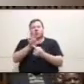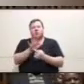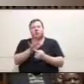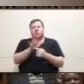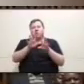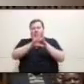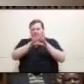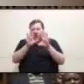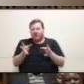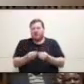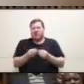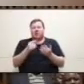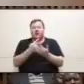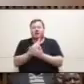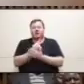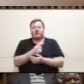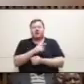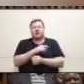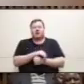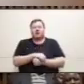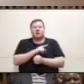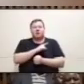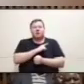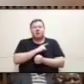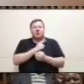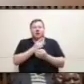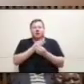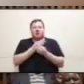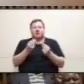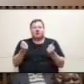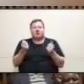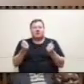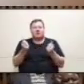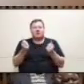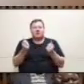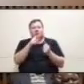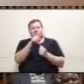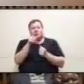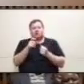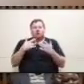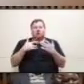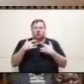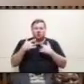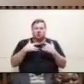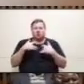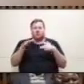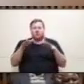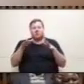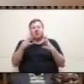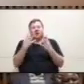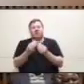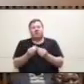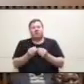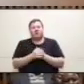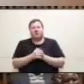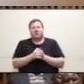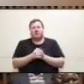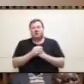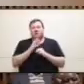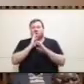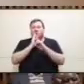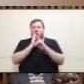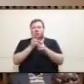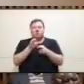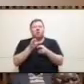happening? Because when we ask some of the questions, it's because of the concerns that were raised by AG. And there's a response that you